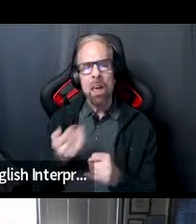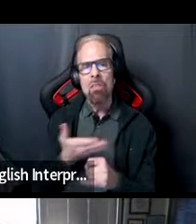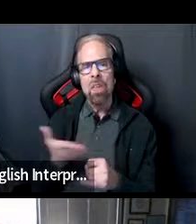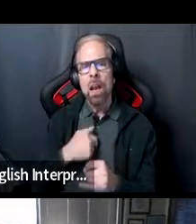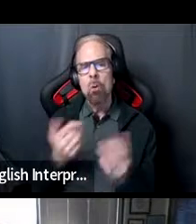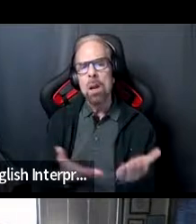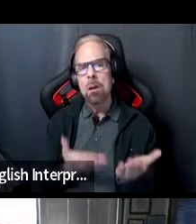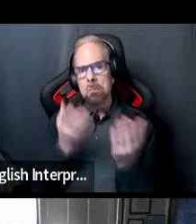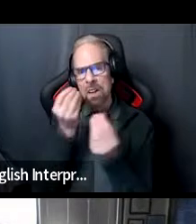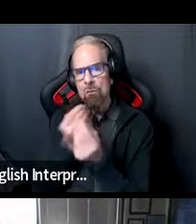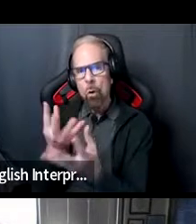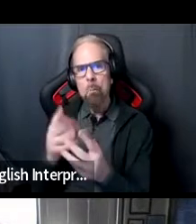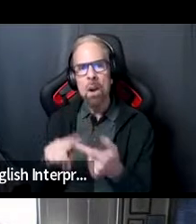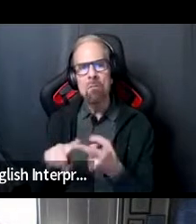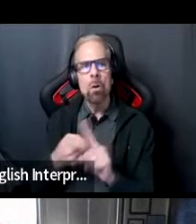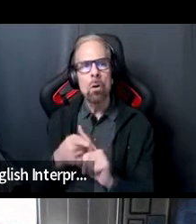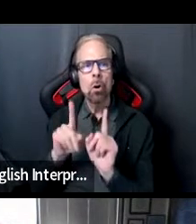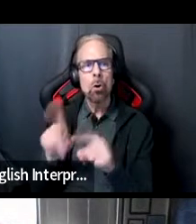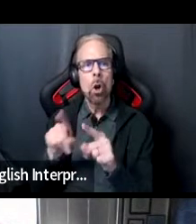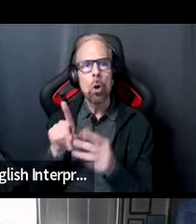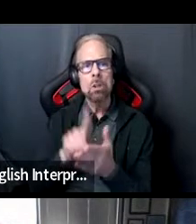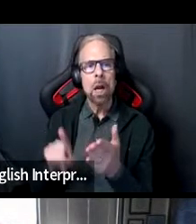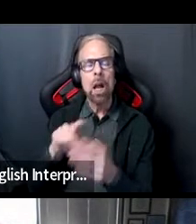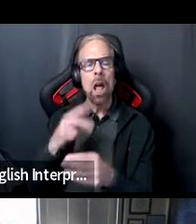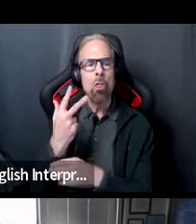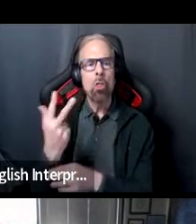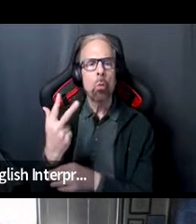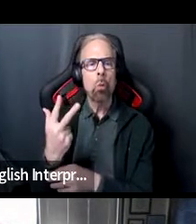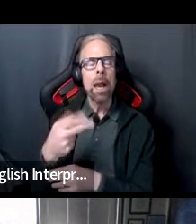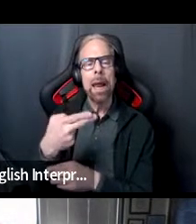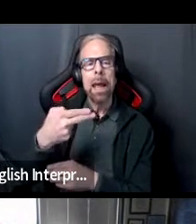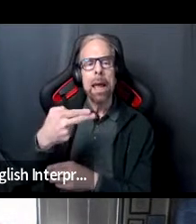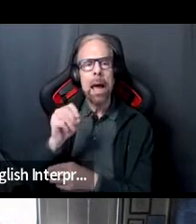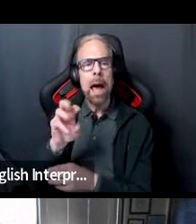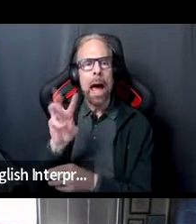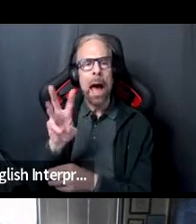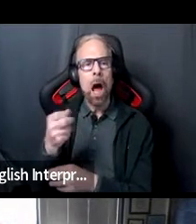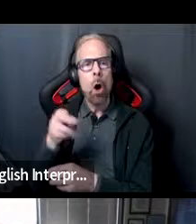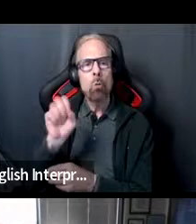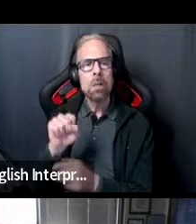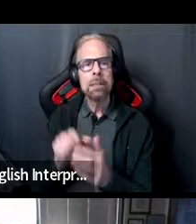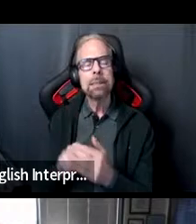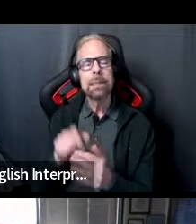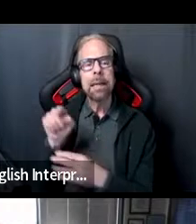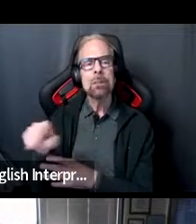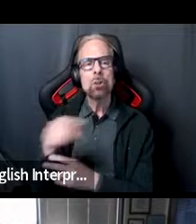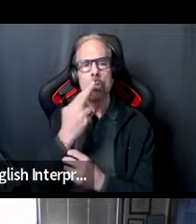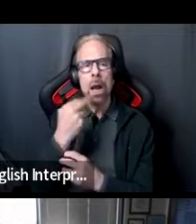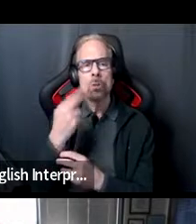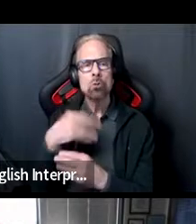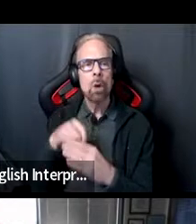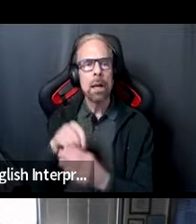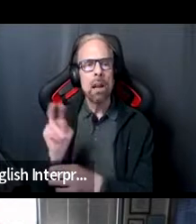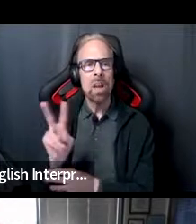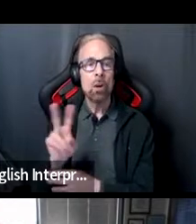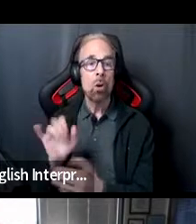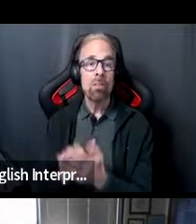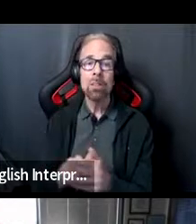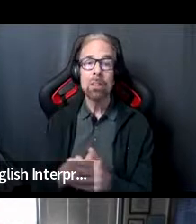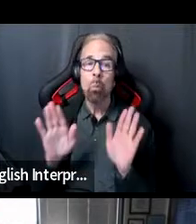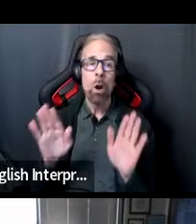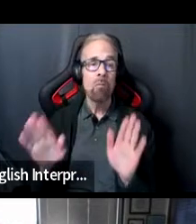a friend to go check out Three Howls, which is a restaurant, plant-based restaurant in Vancouver. It's wonderful, so highly recommend.